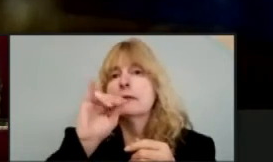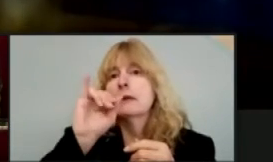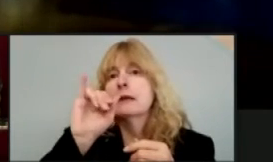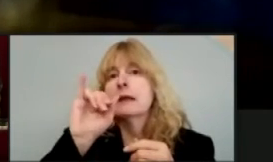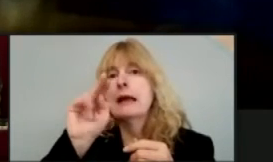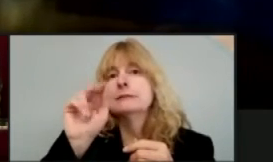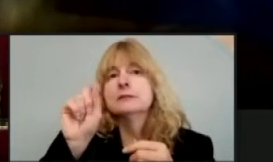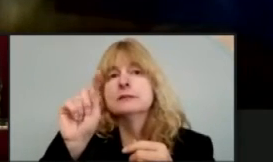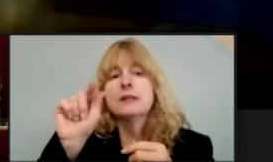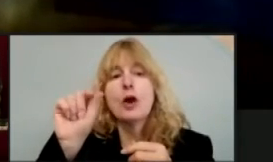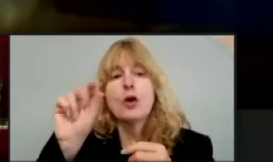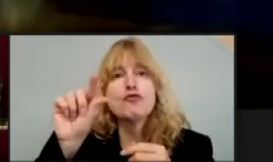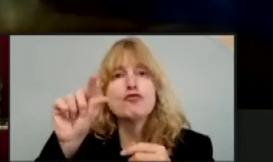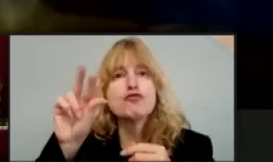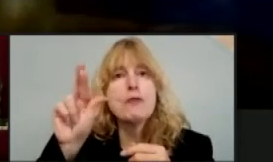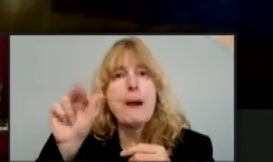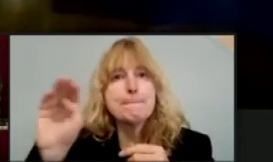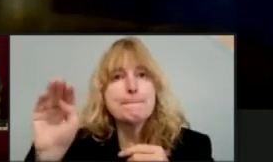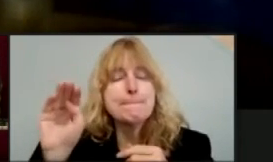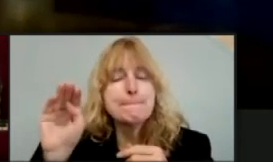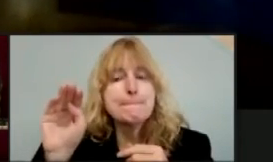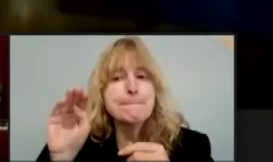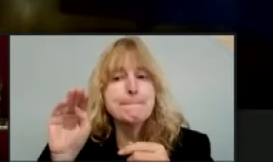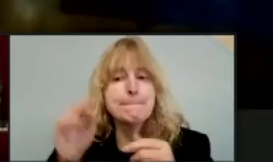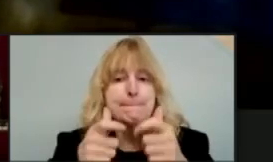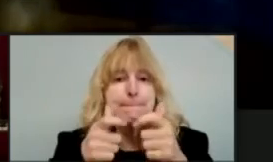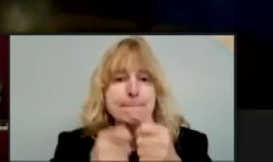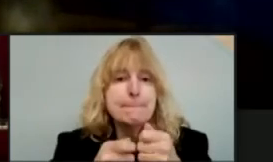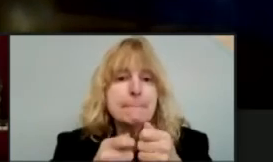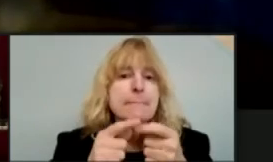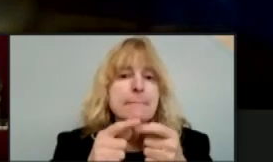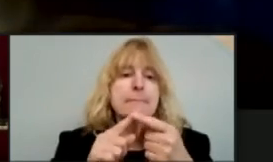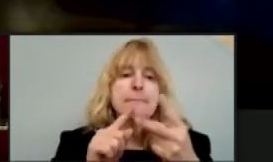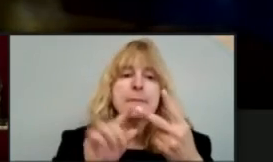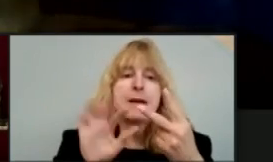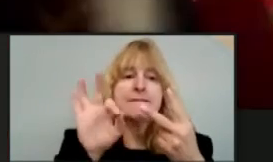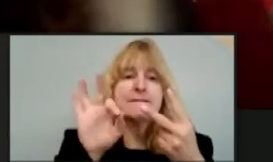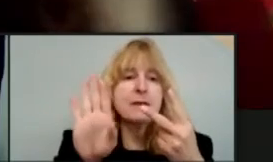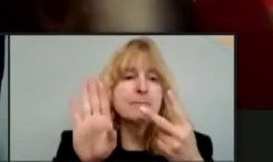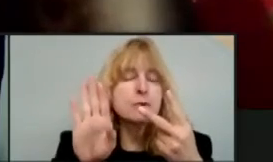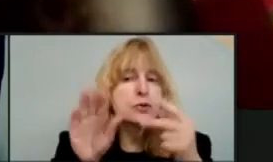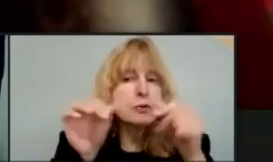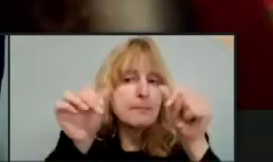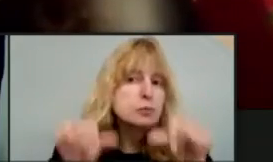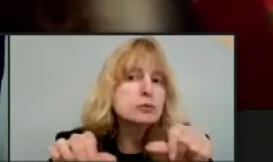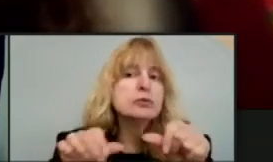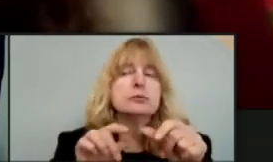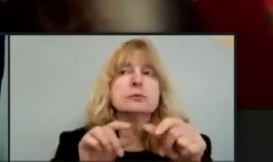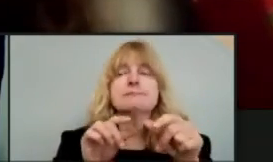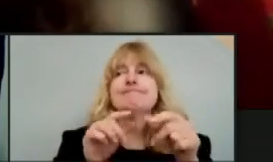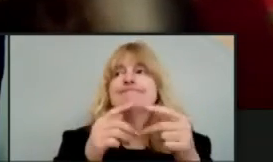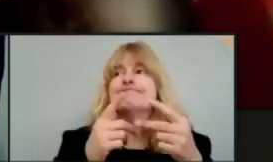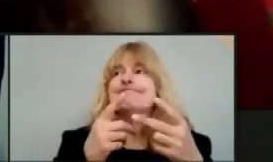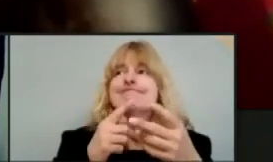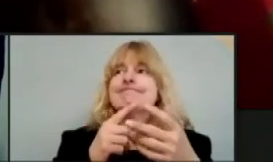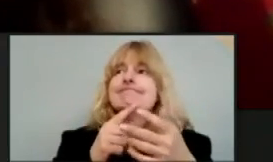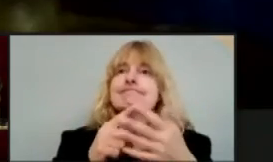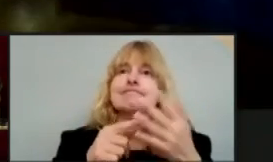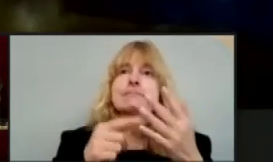post. And there's a lot of fear around vaccines, not generally grounded in